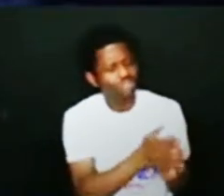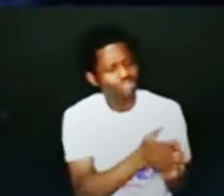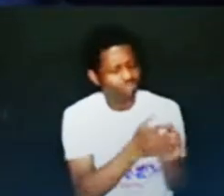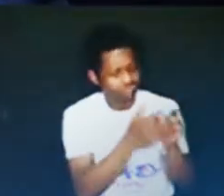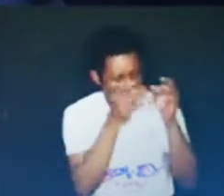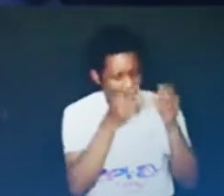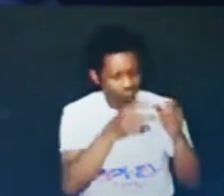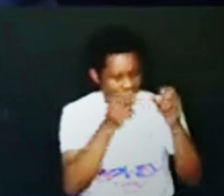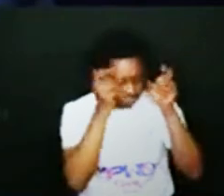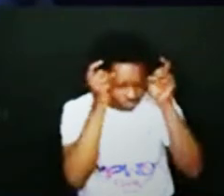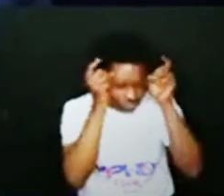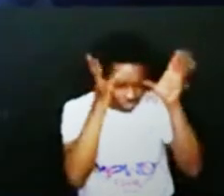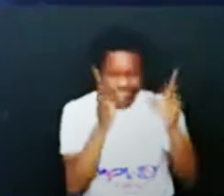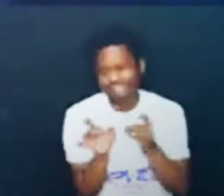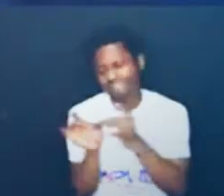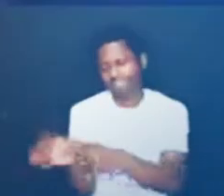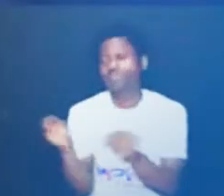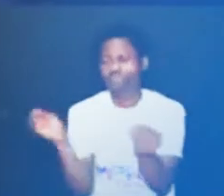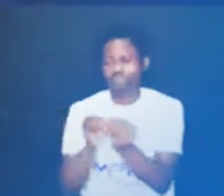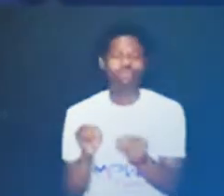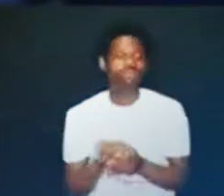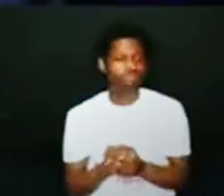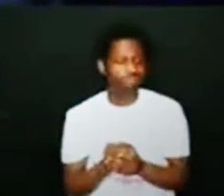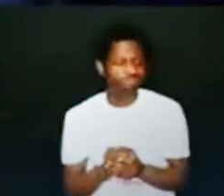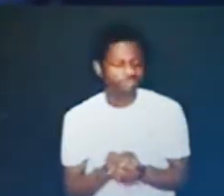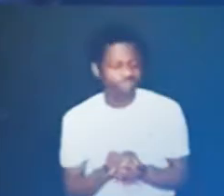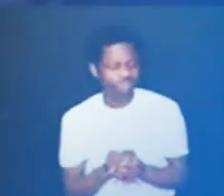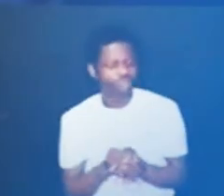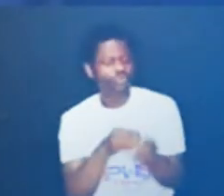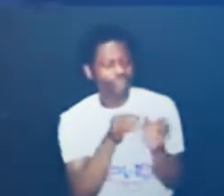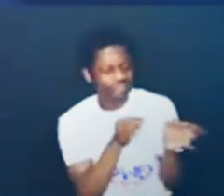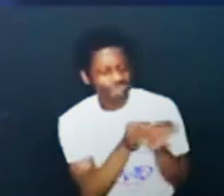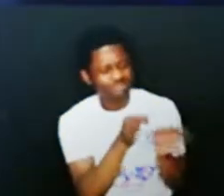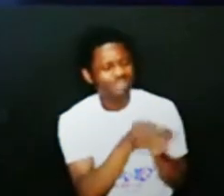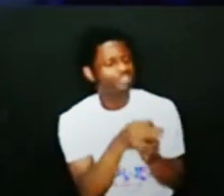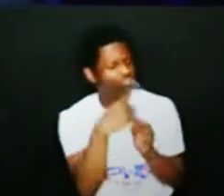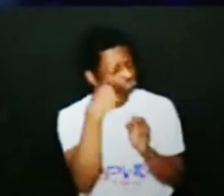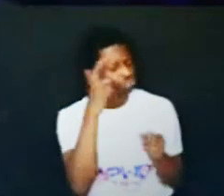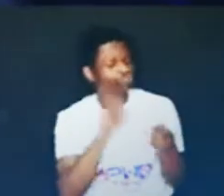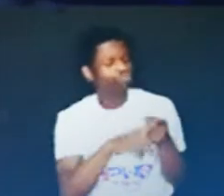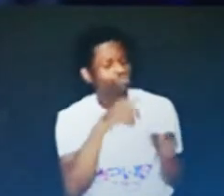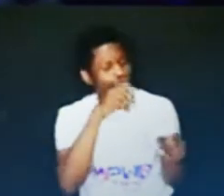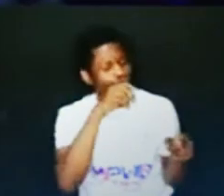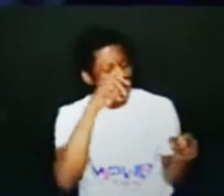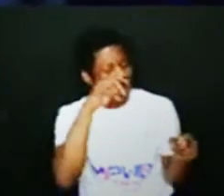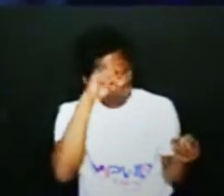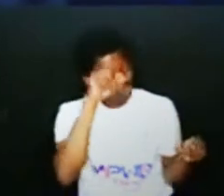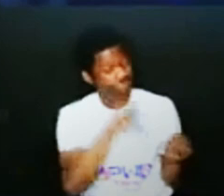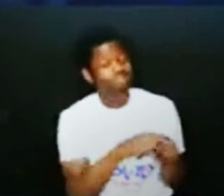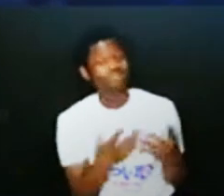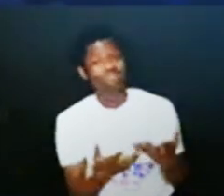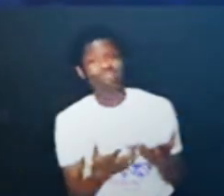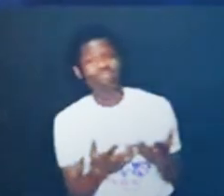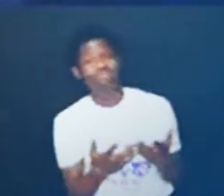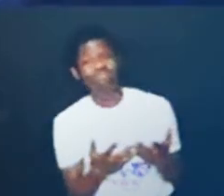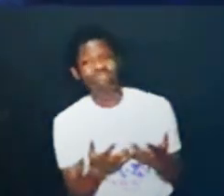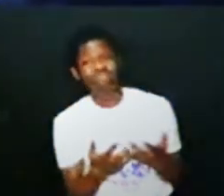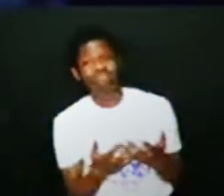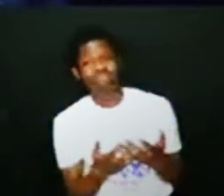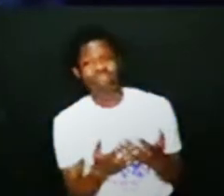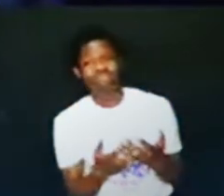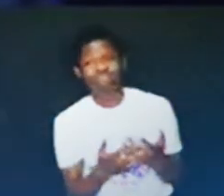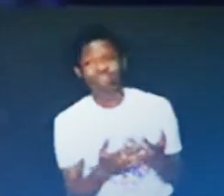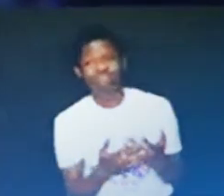es original chibin na she mefiefino echa mefino echi. Sanse said ya na o